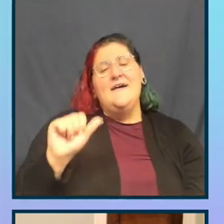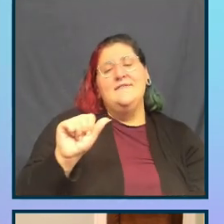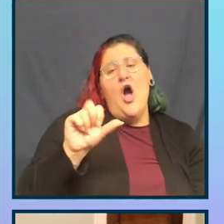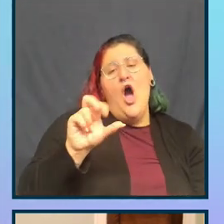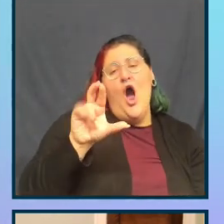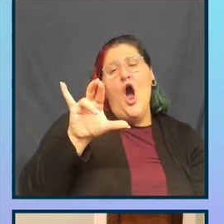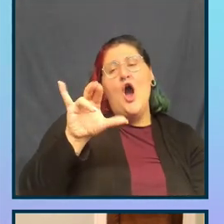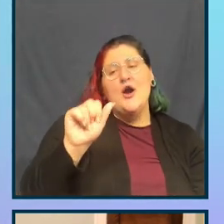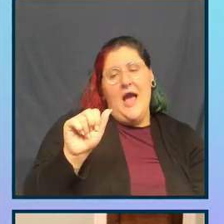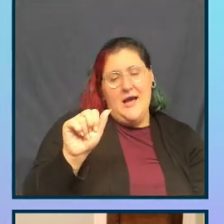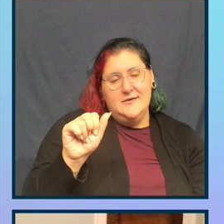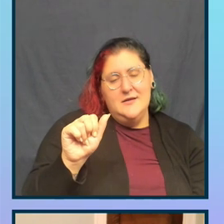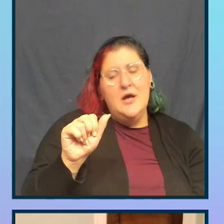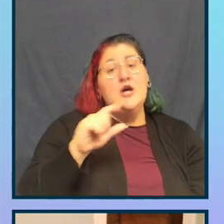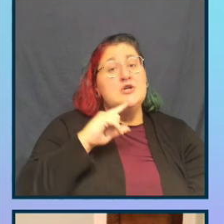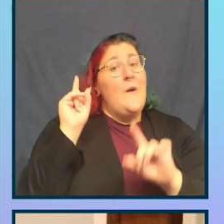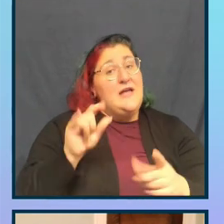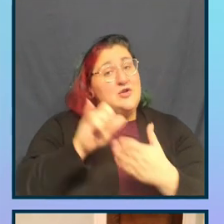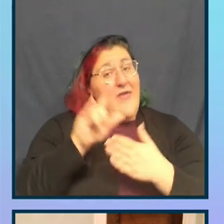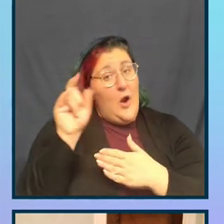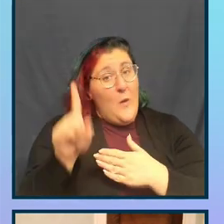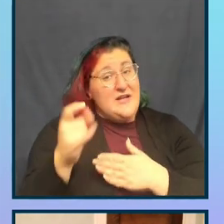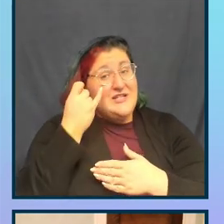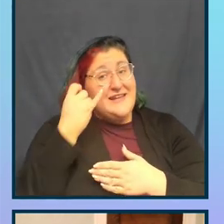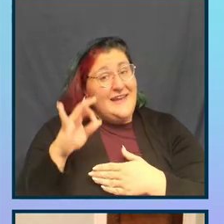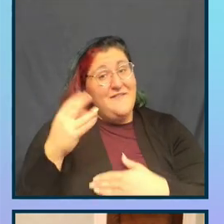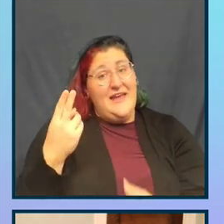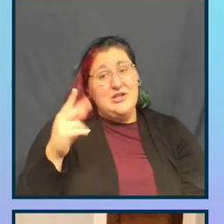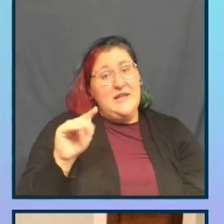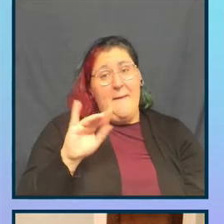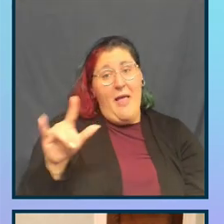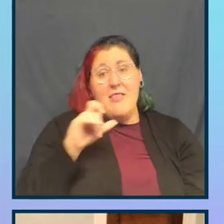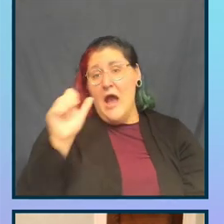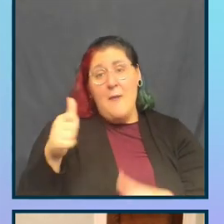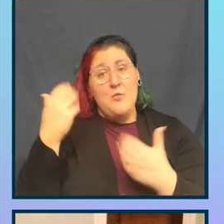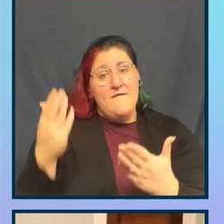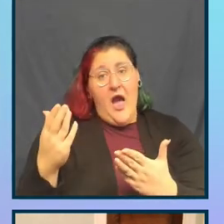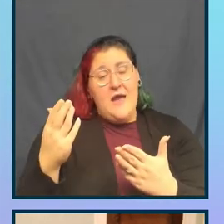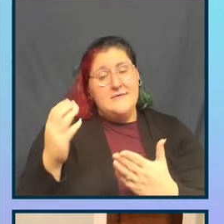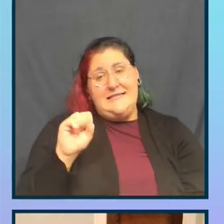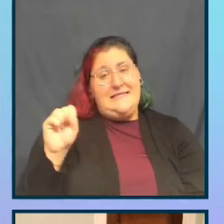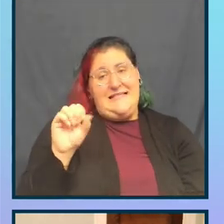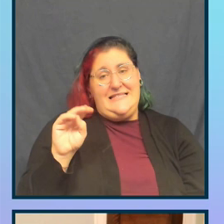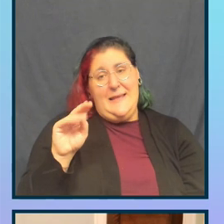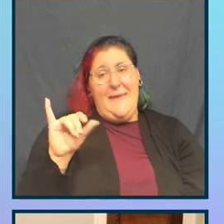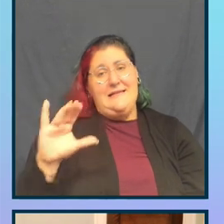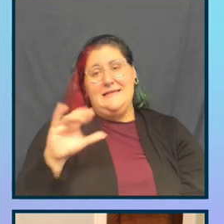question, what if HTML doesn't provide the semantics you need, then ARIA is the solution to your